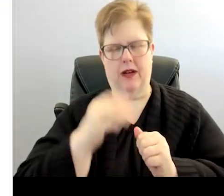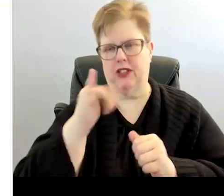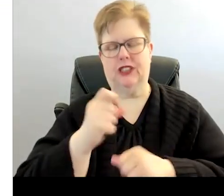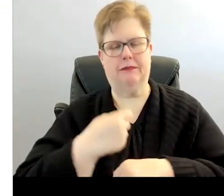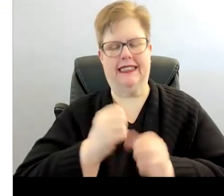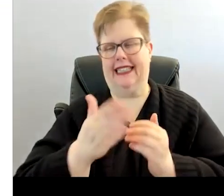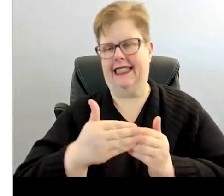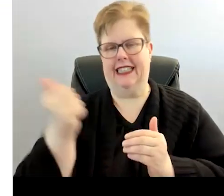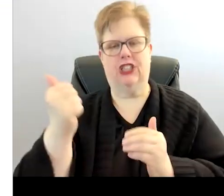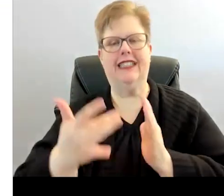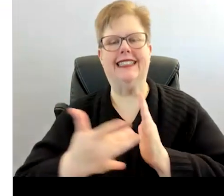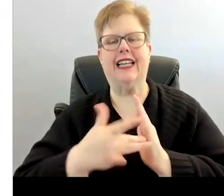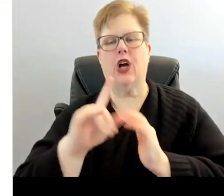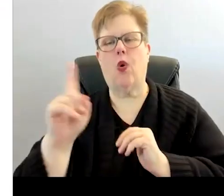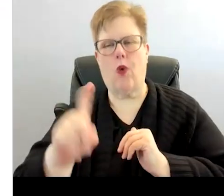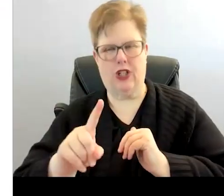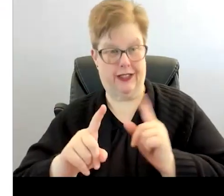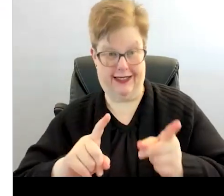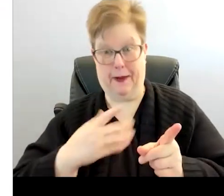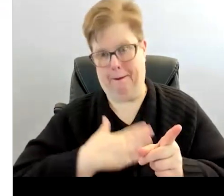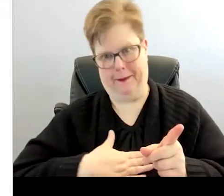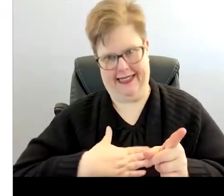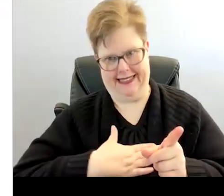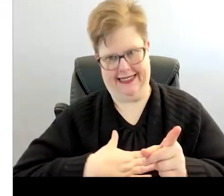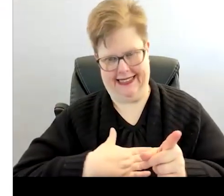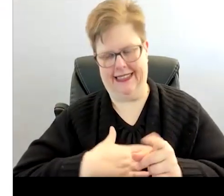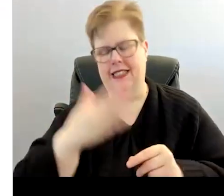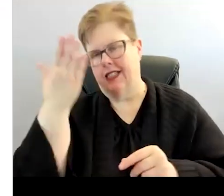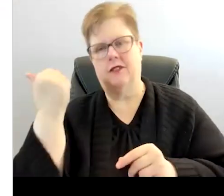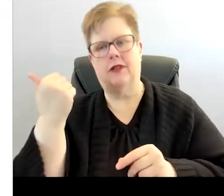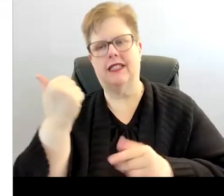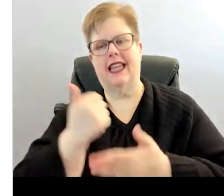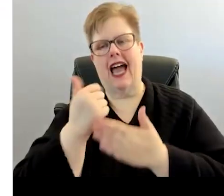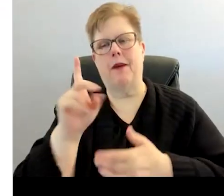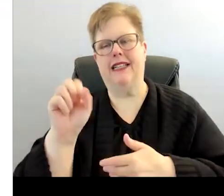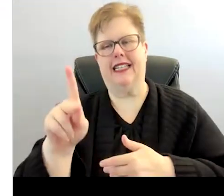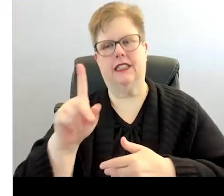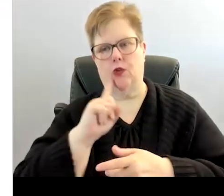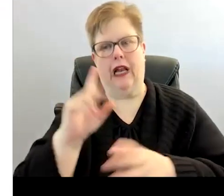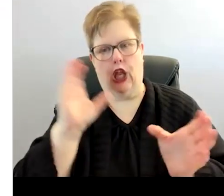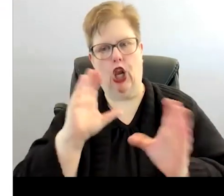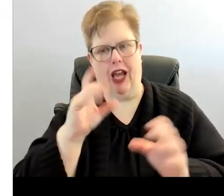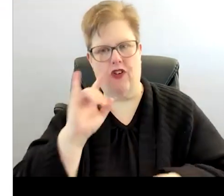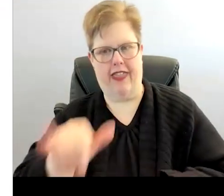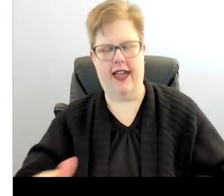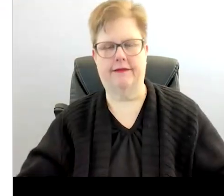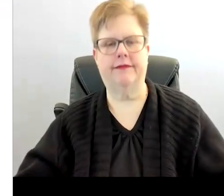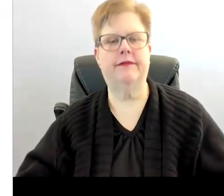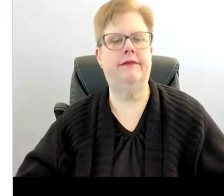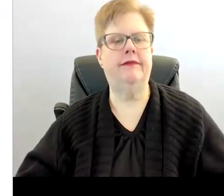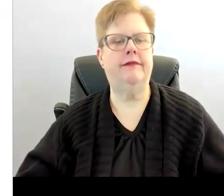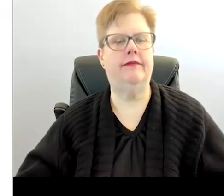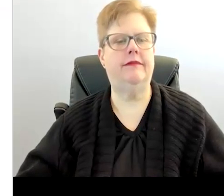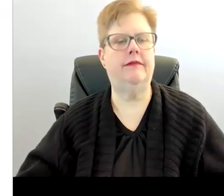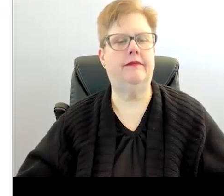makes it easier. Technical questions, put them here, please, because the help desk is really looking for them. The